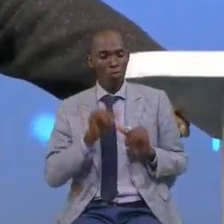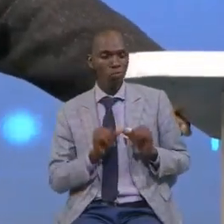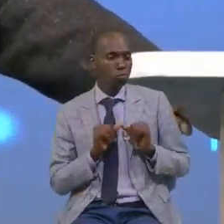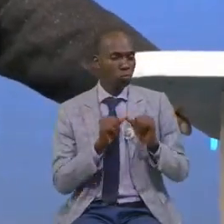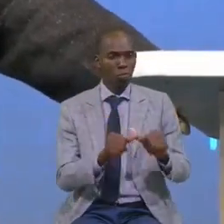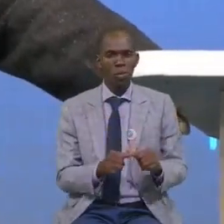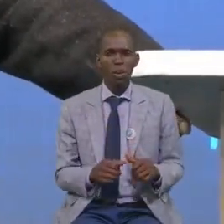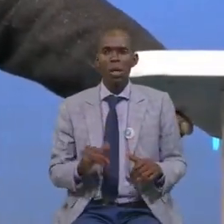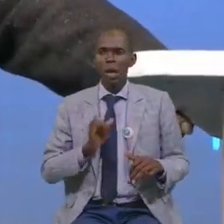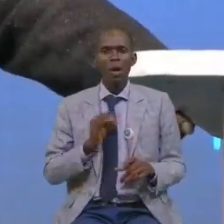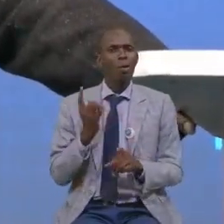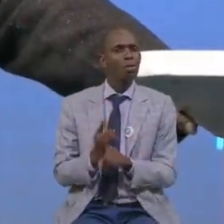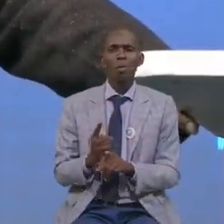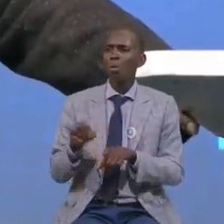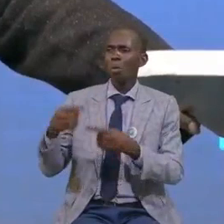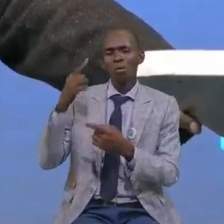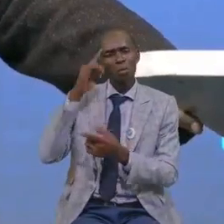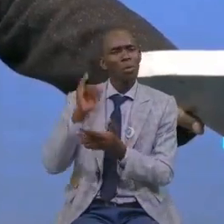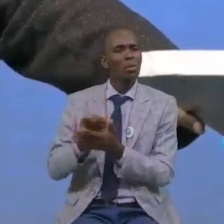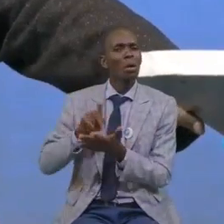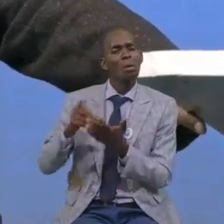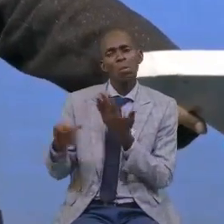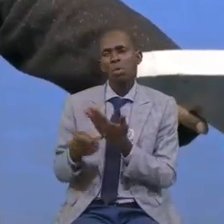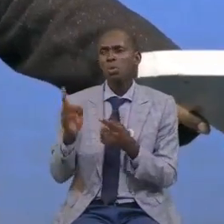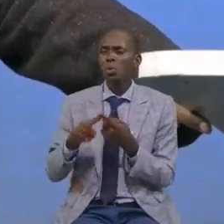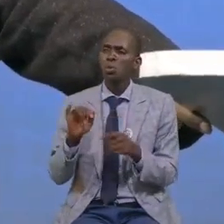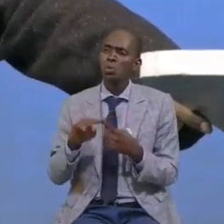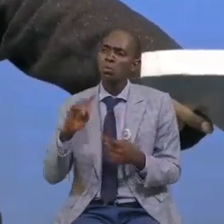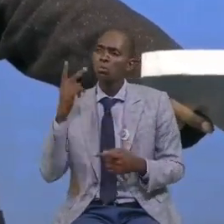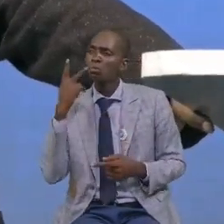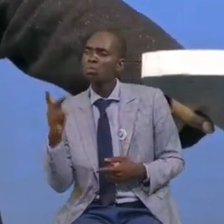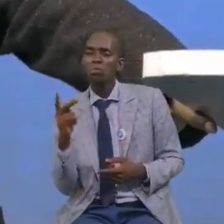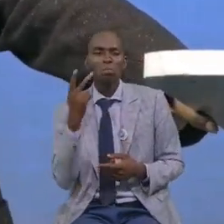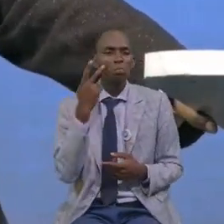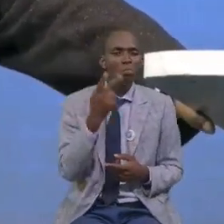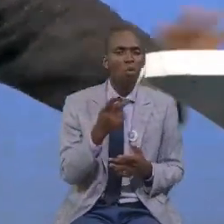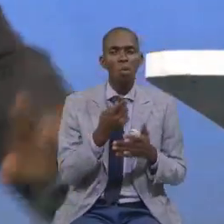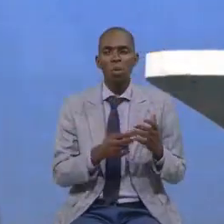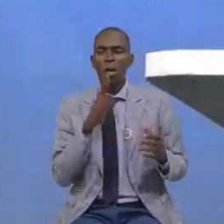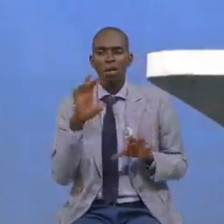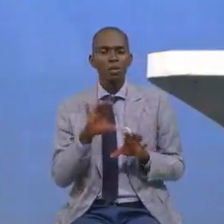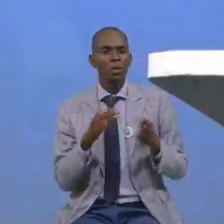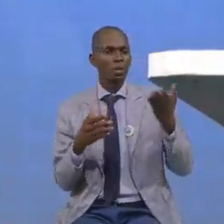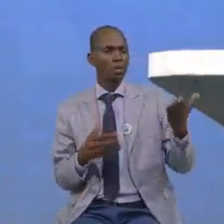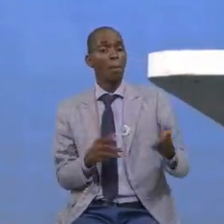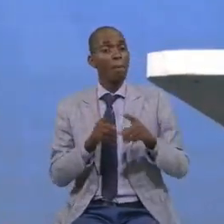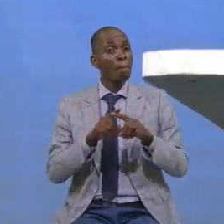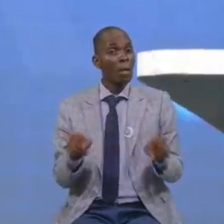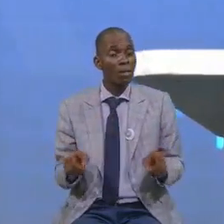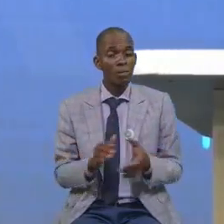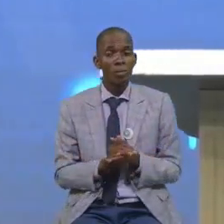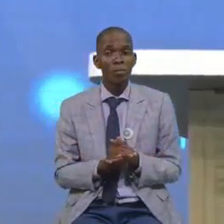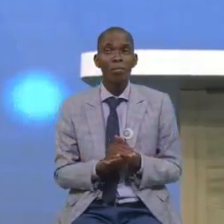to crusade. I just went to see all the things they were doing there. But it will